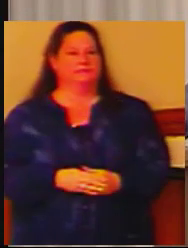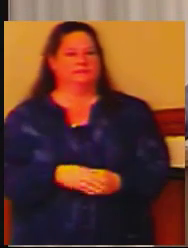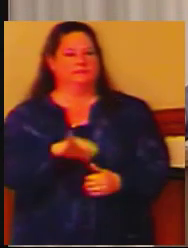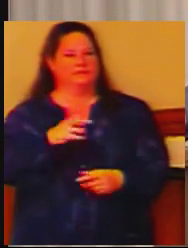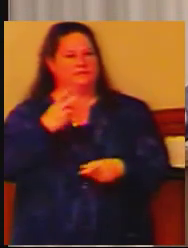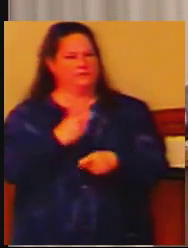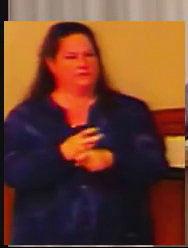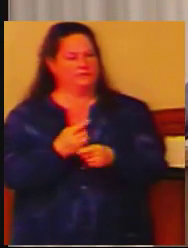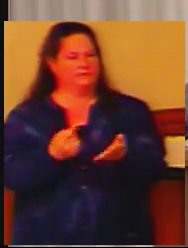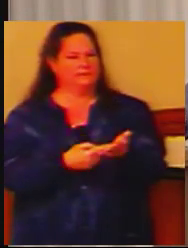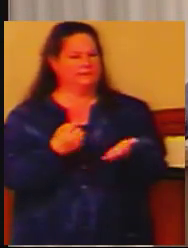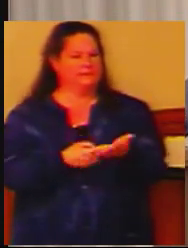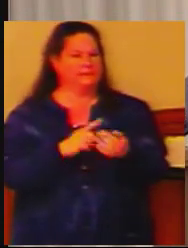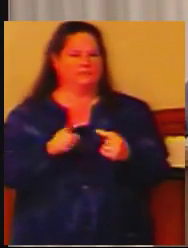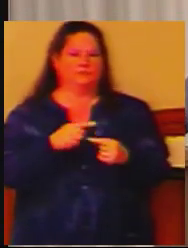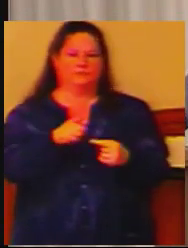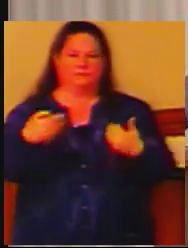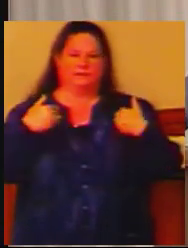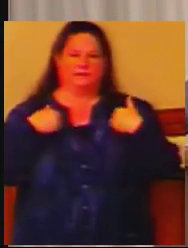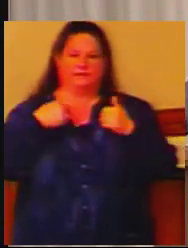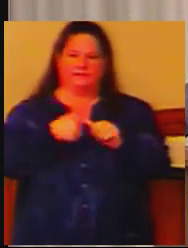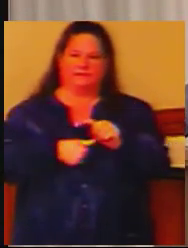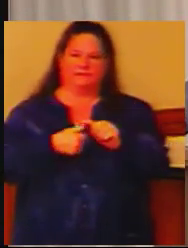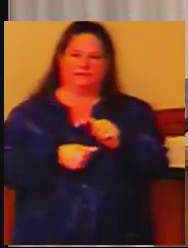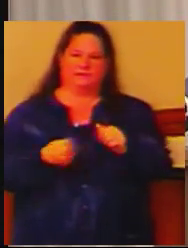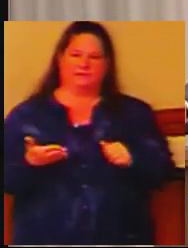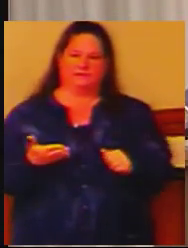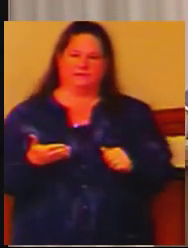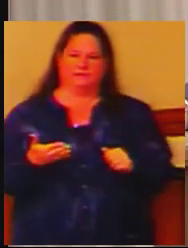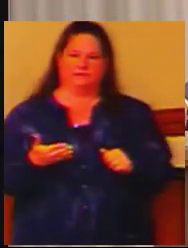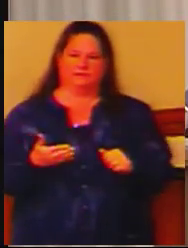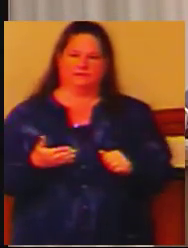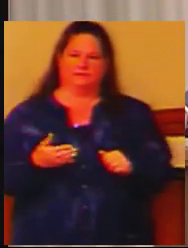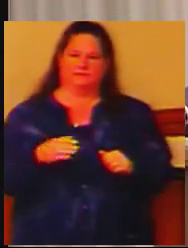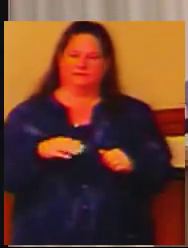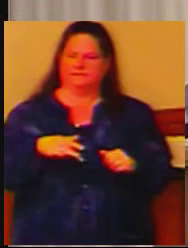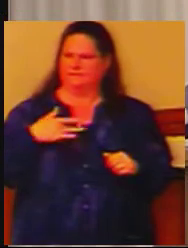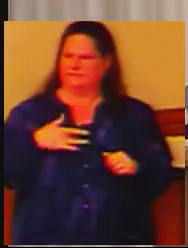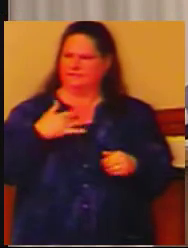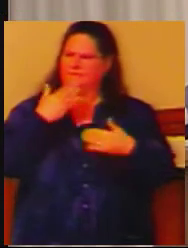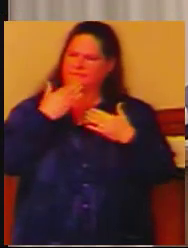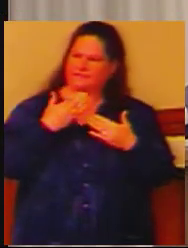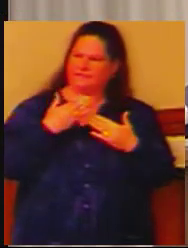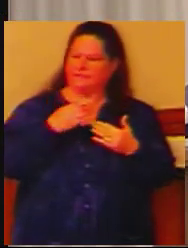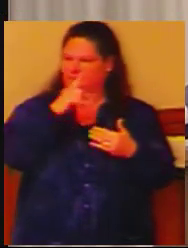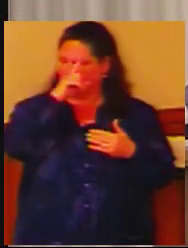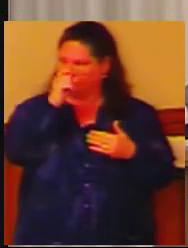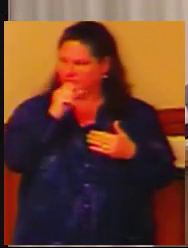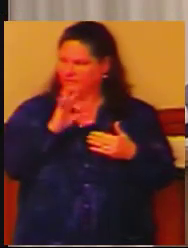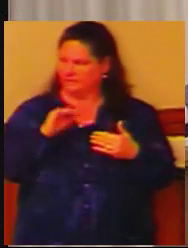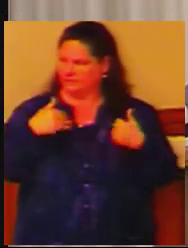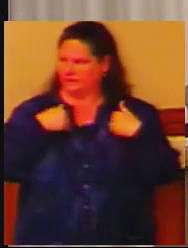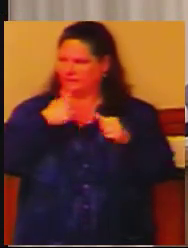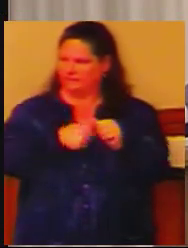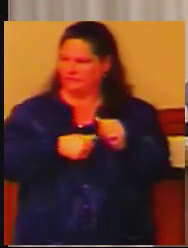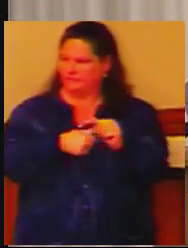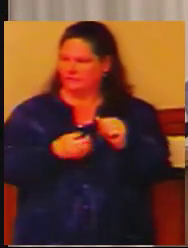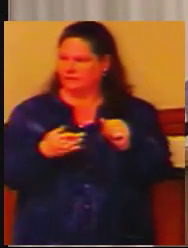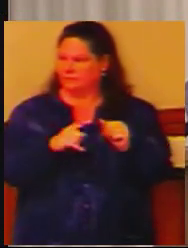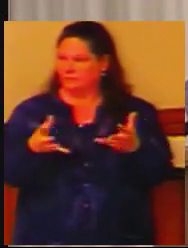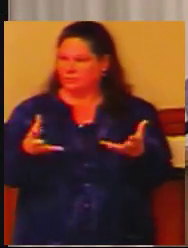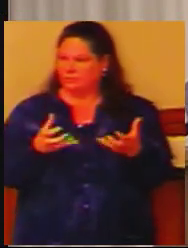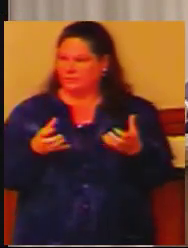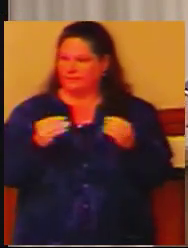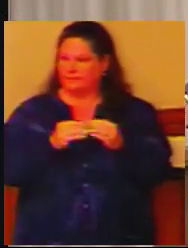one sometimes when you have everything, you know, to be thankful. Because if you have everything, then you want